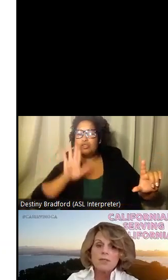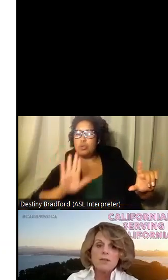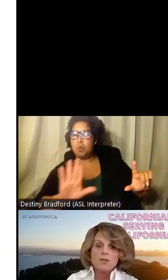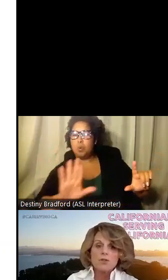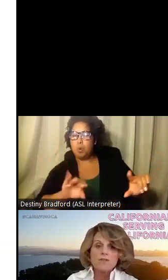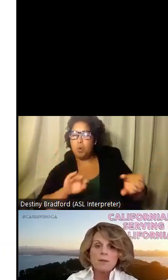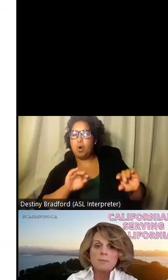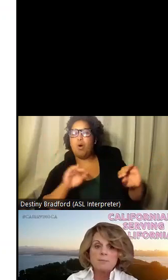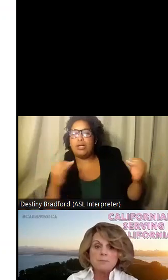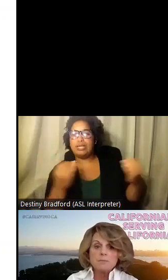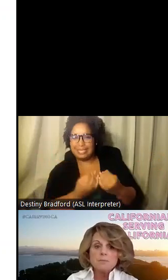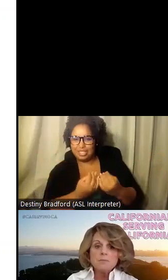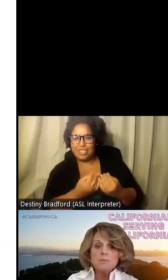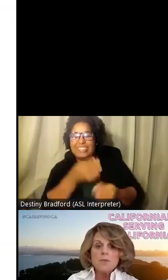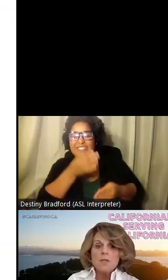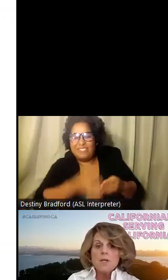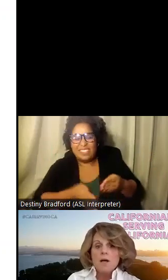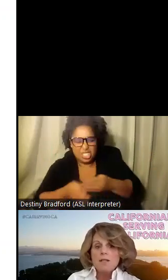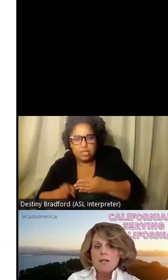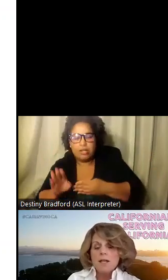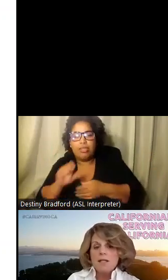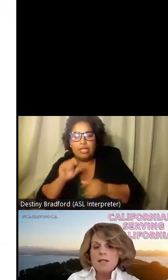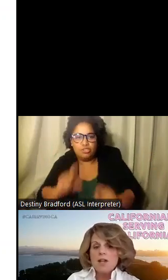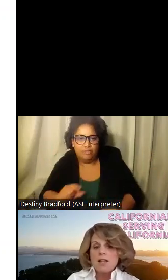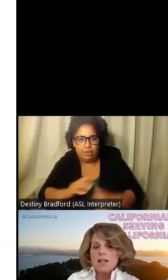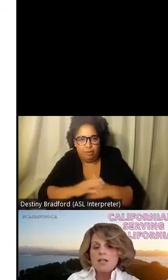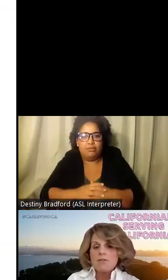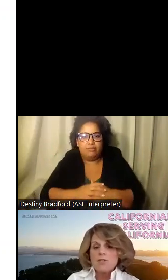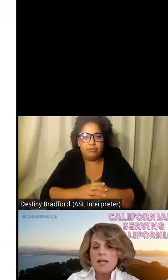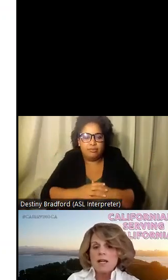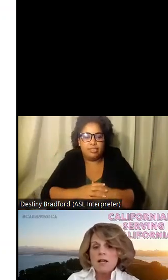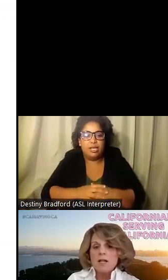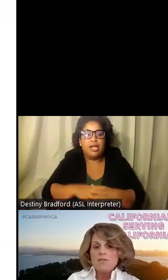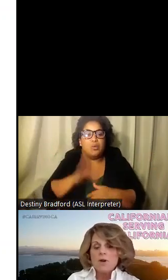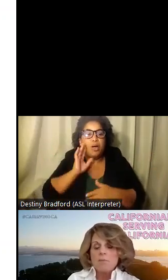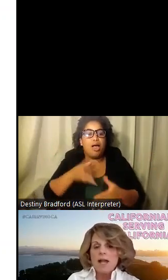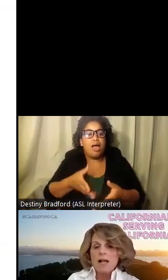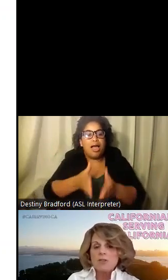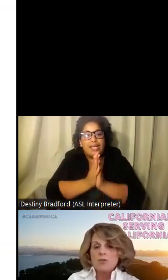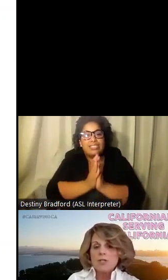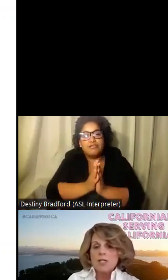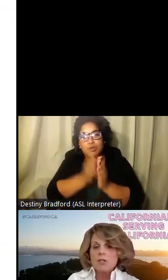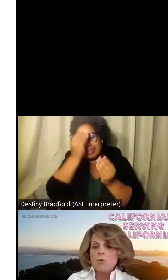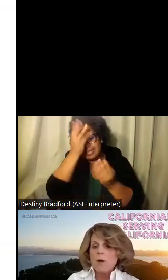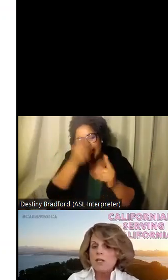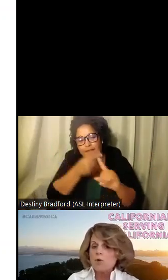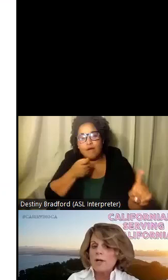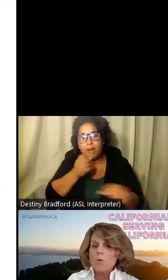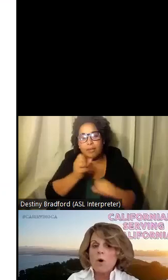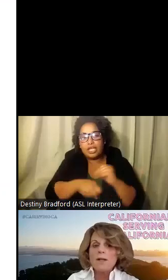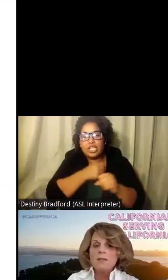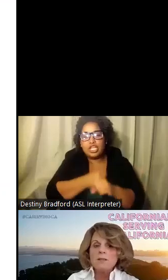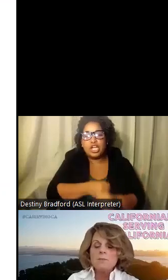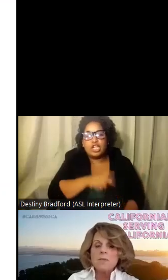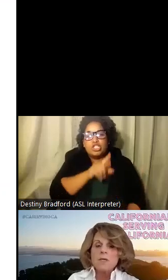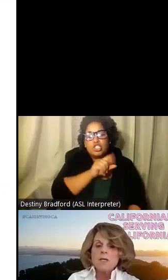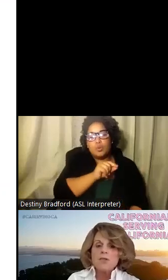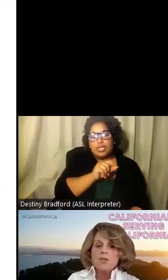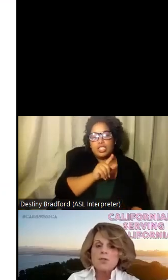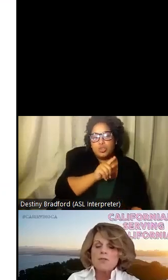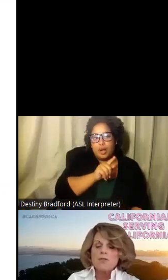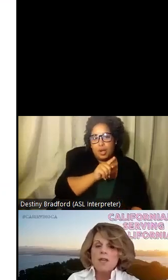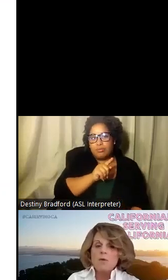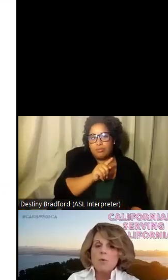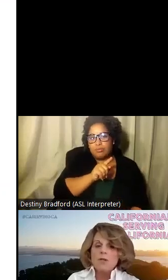is completing the survey. Again, it is asking for data from the calendar year 2021.